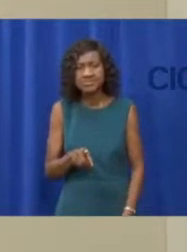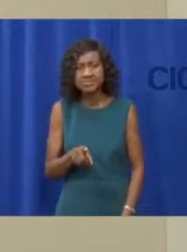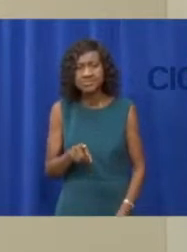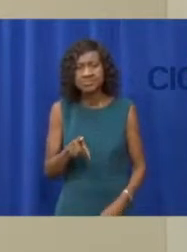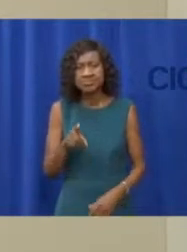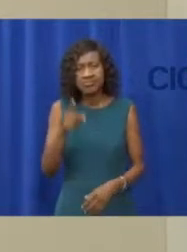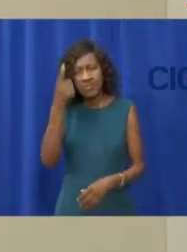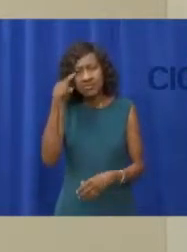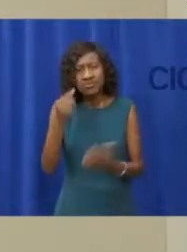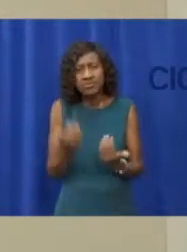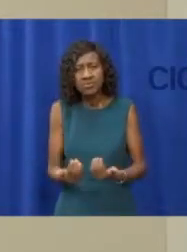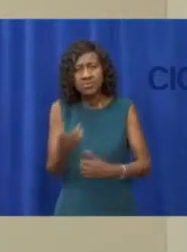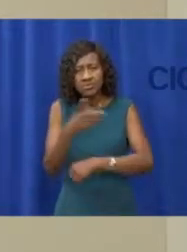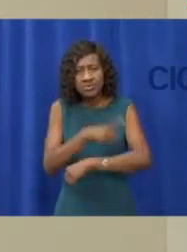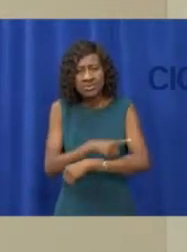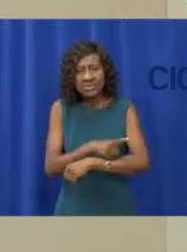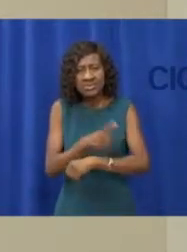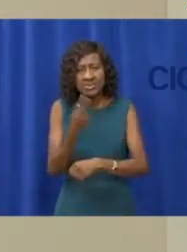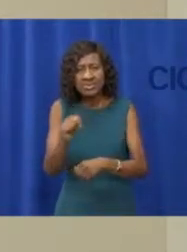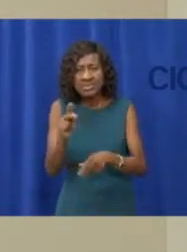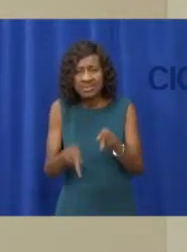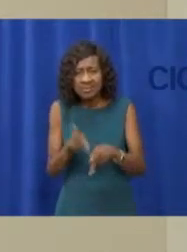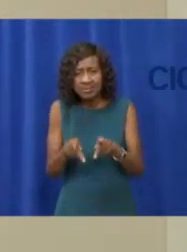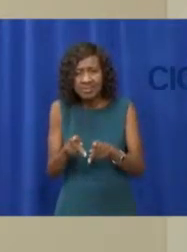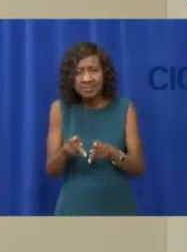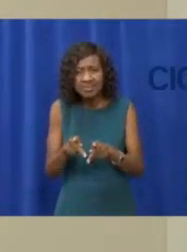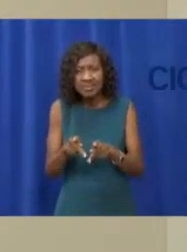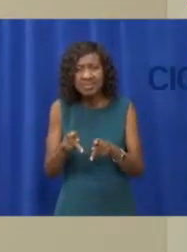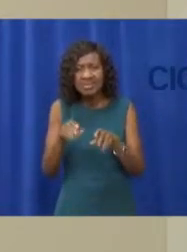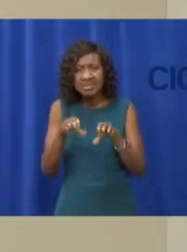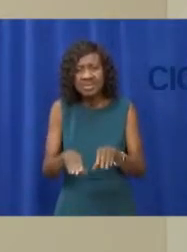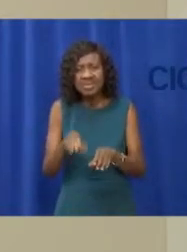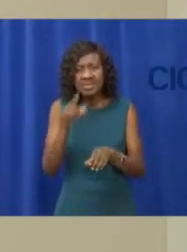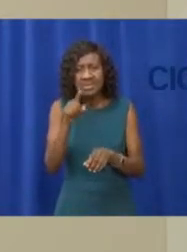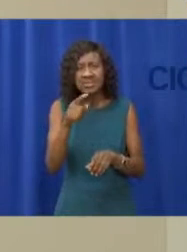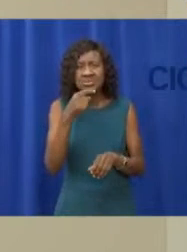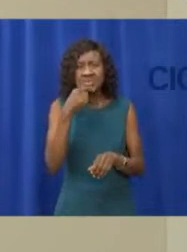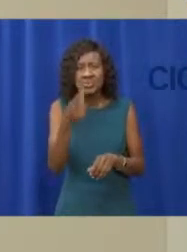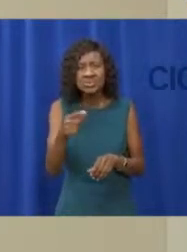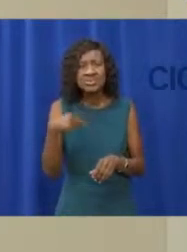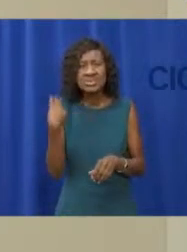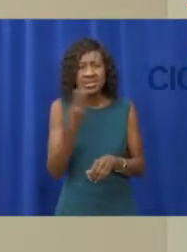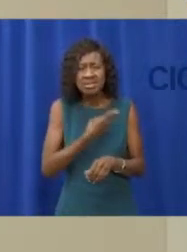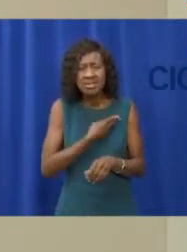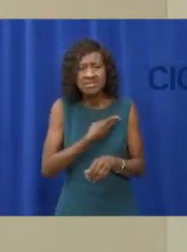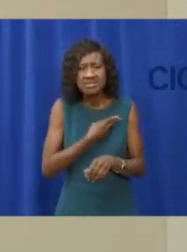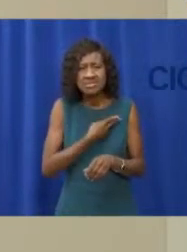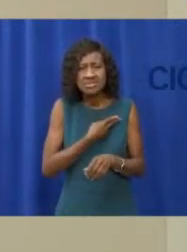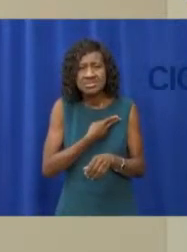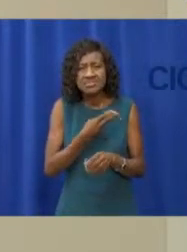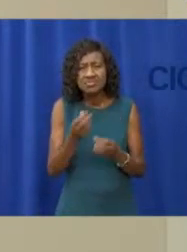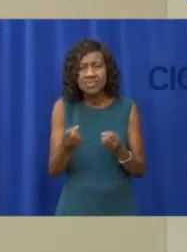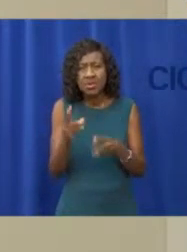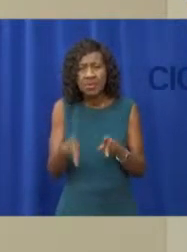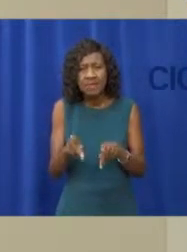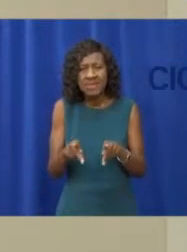today's cases, can you give us a round figure of where we are in terms of COVID-19?